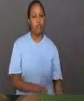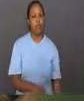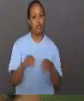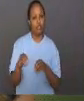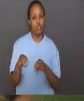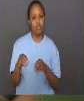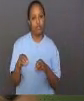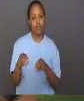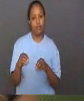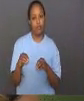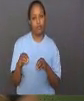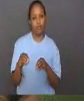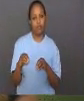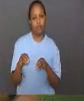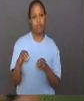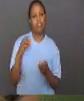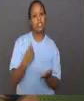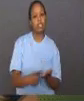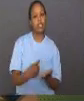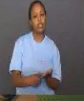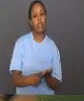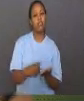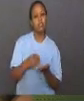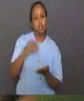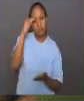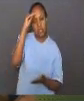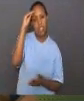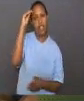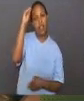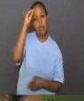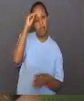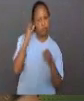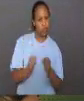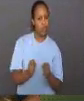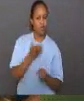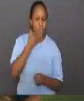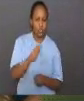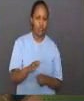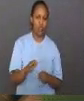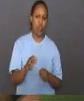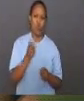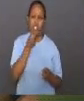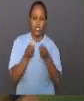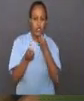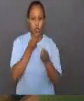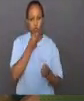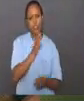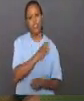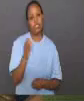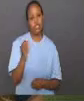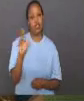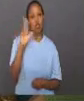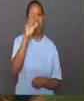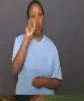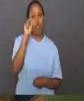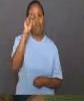Students, what lessons can we learn from the evil crimes that were committed during the